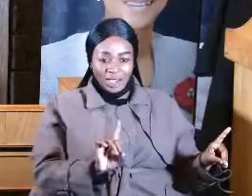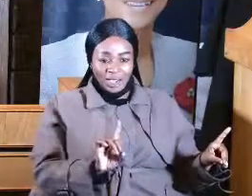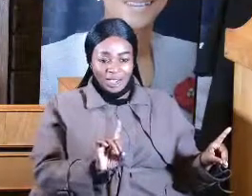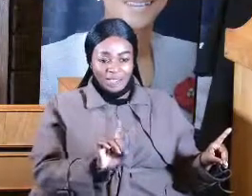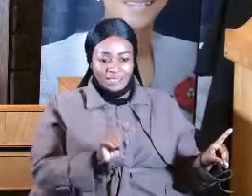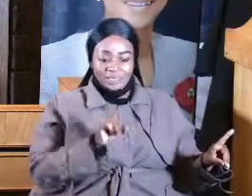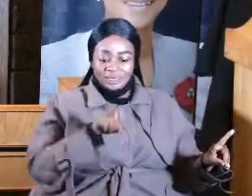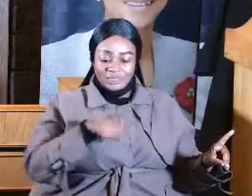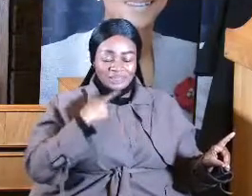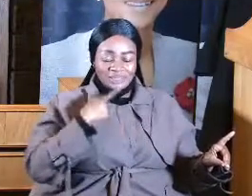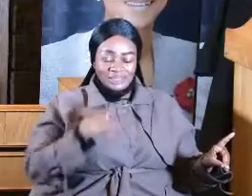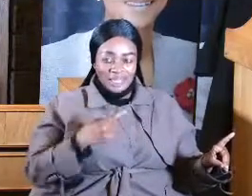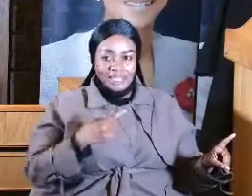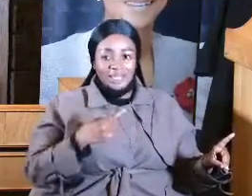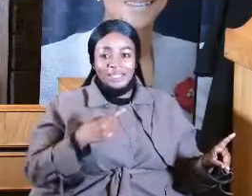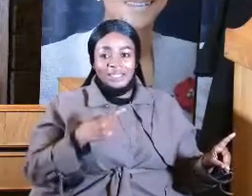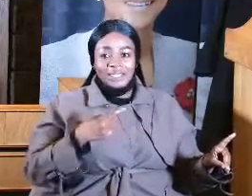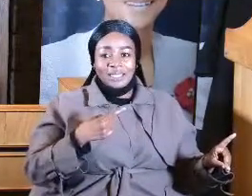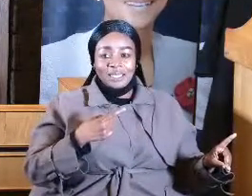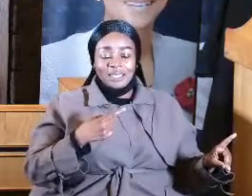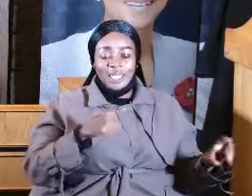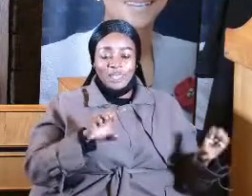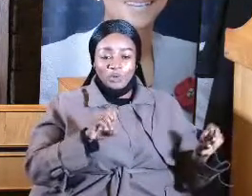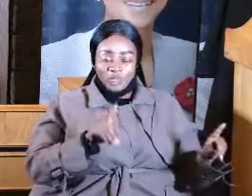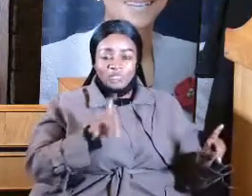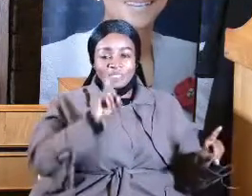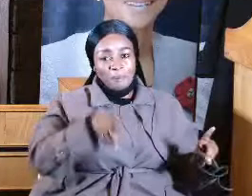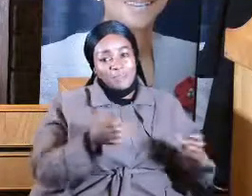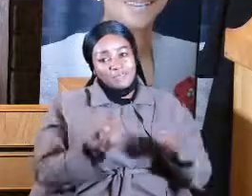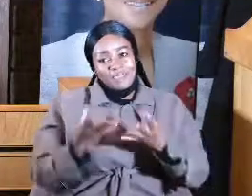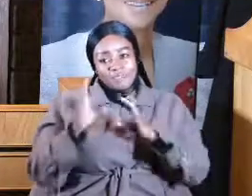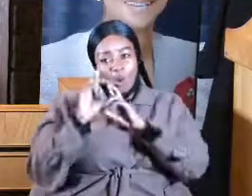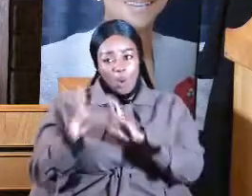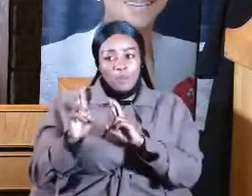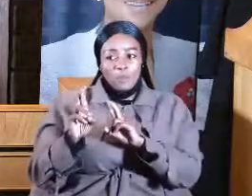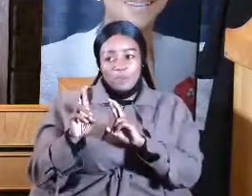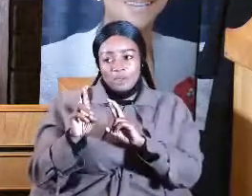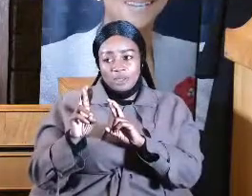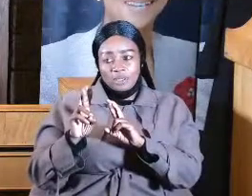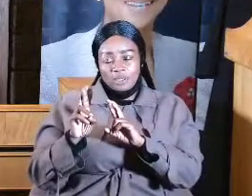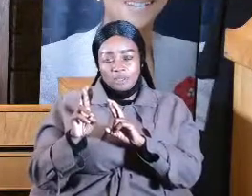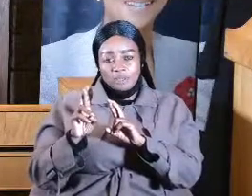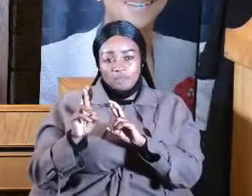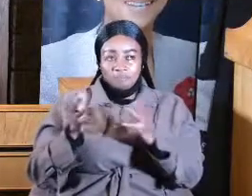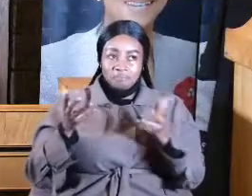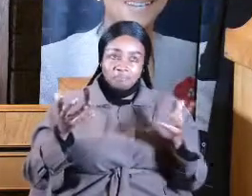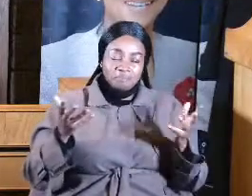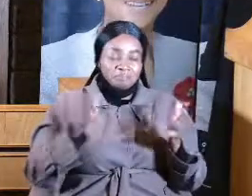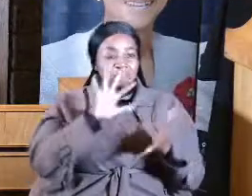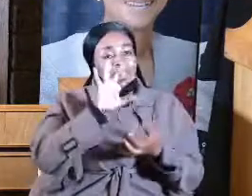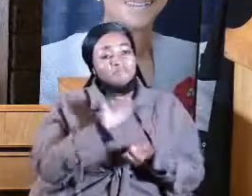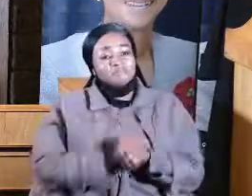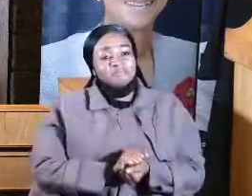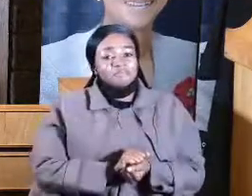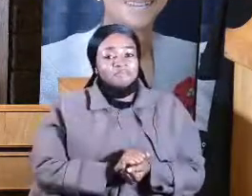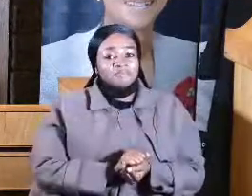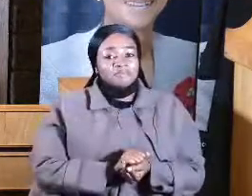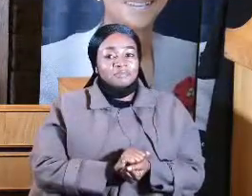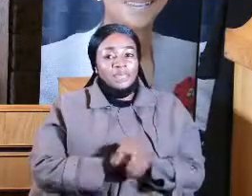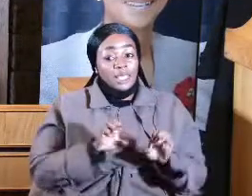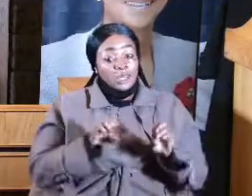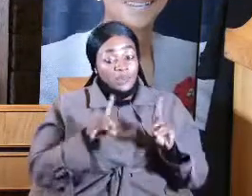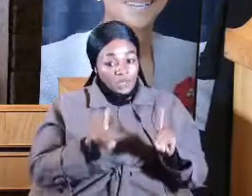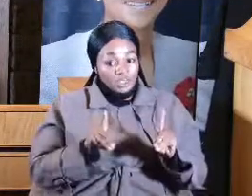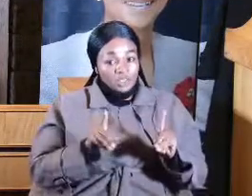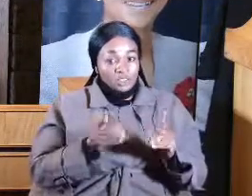saying education is supposed to give people hope. In a nutshell, that is what education is